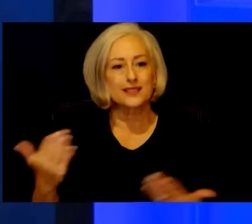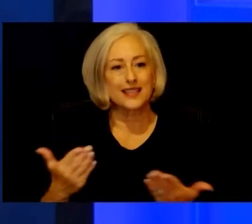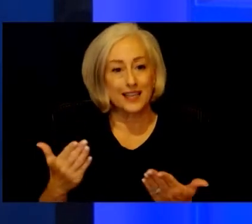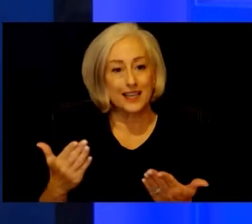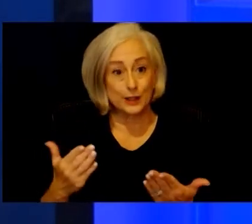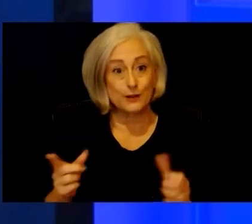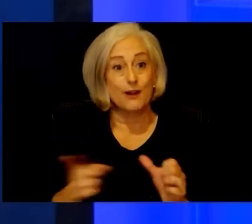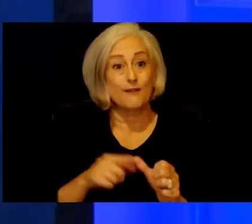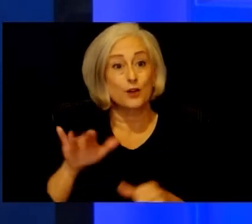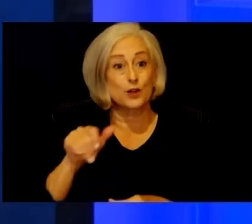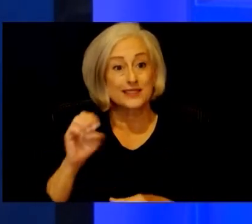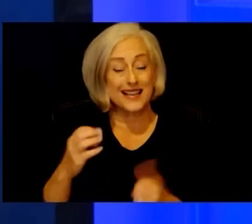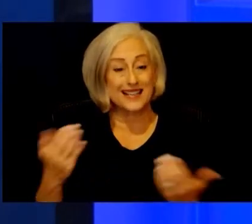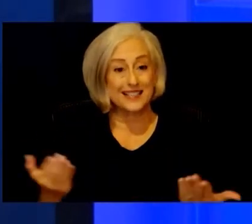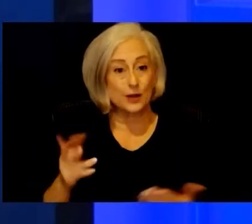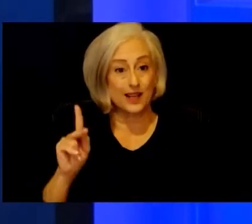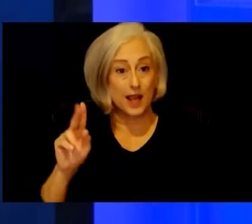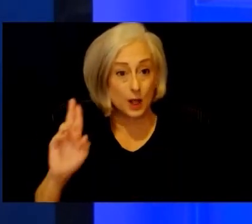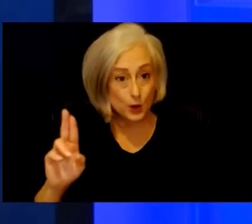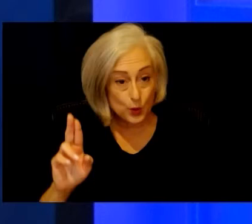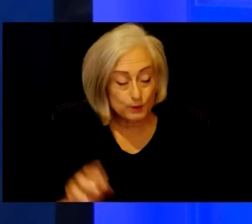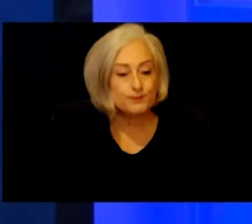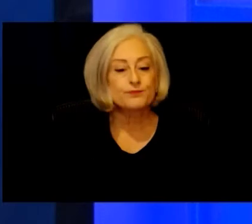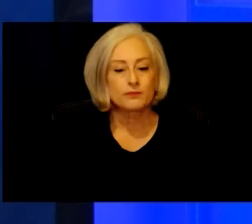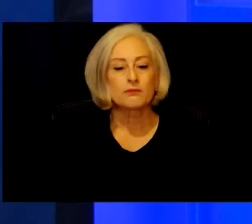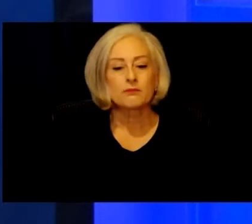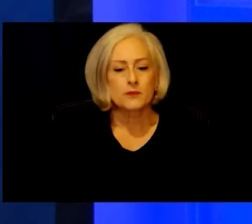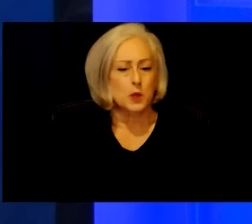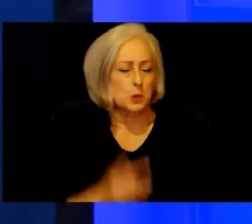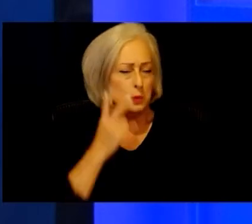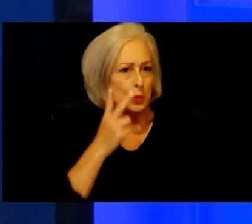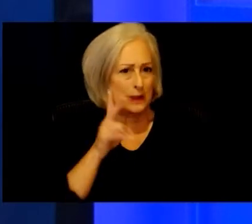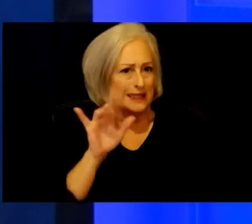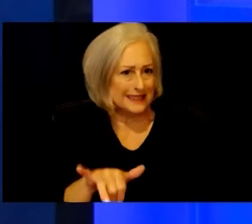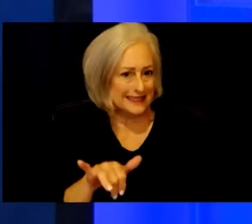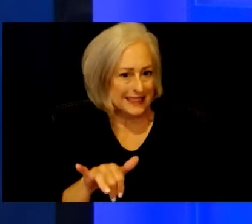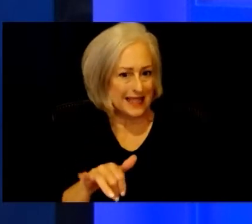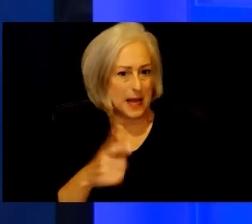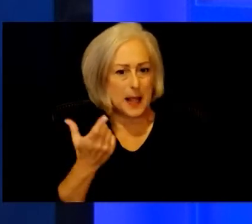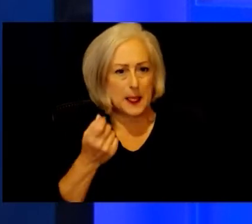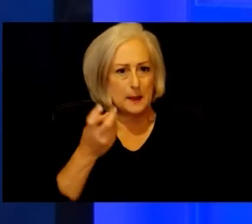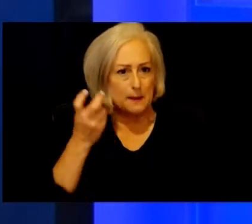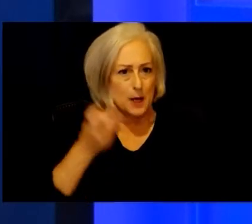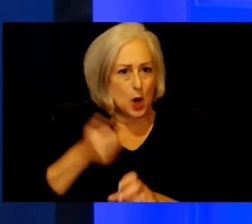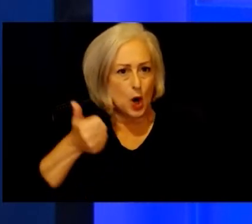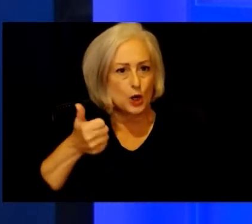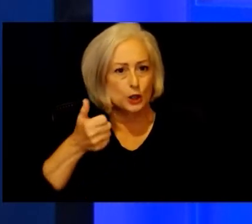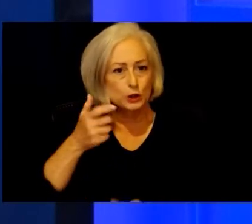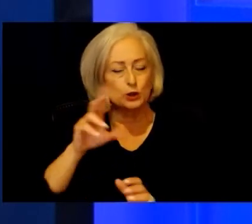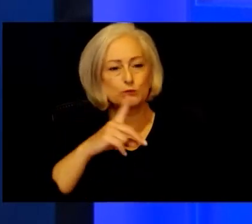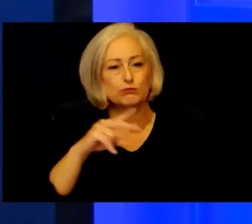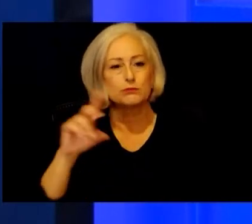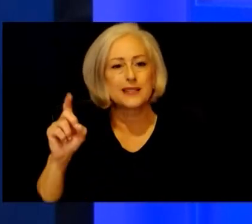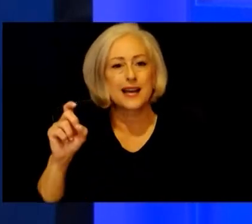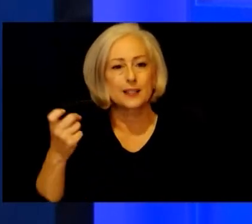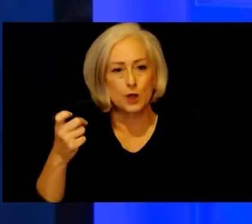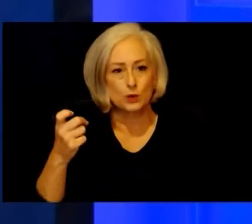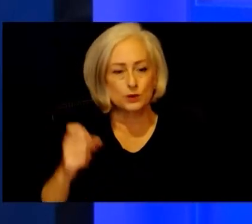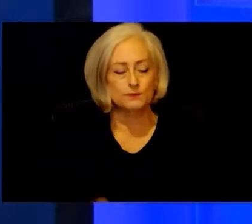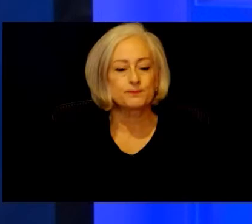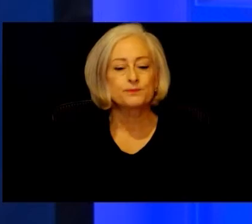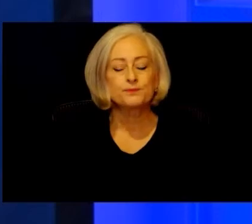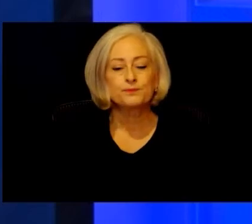System. So we do have those things around here. They're a little bit harder to diagnose. But we know the best way